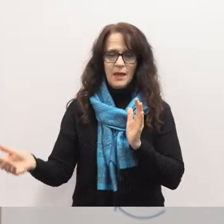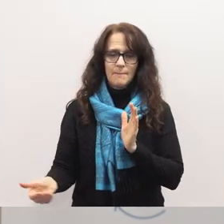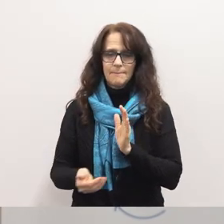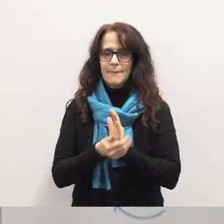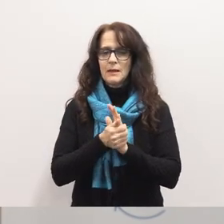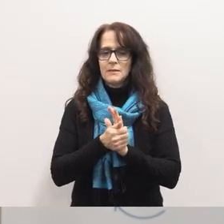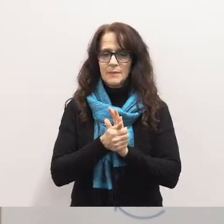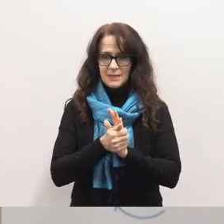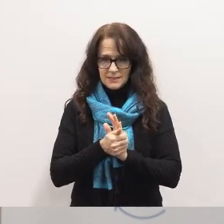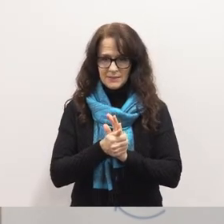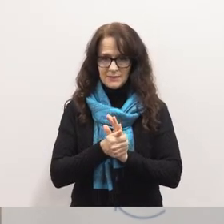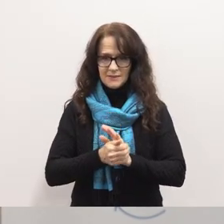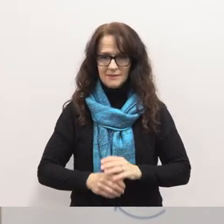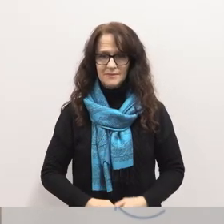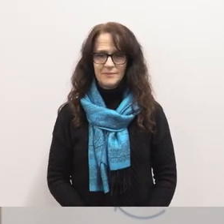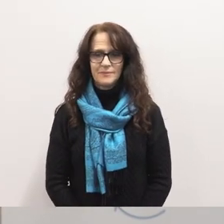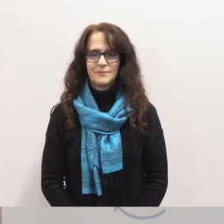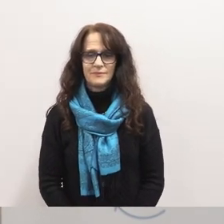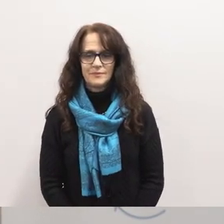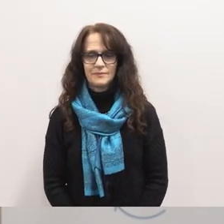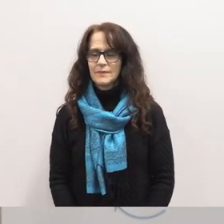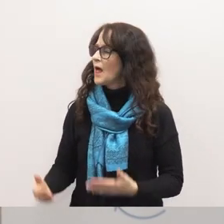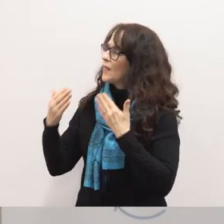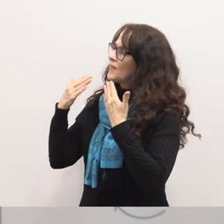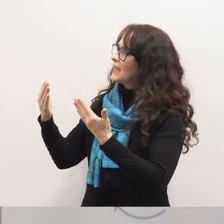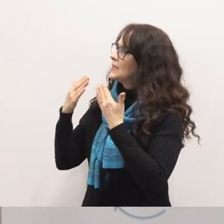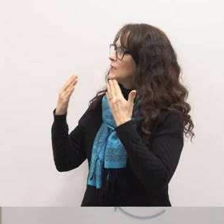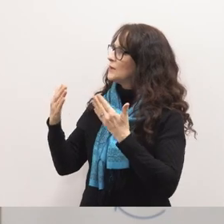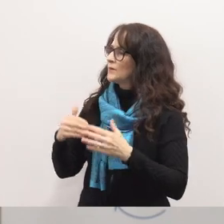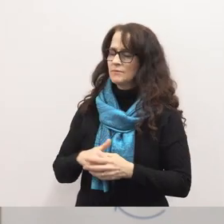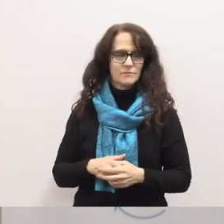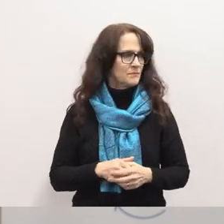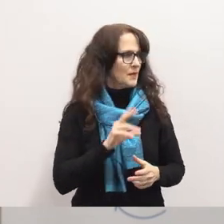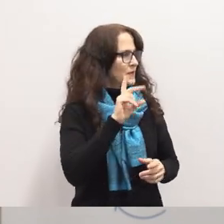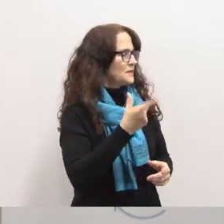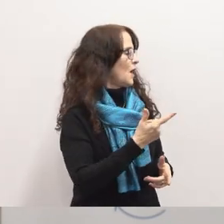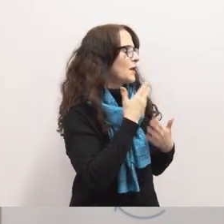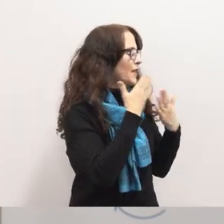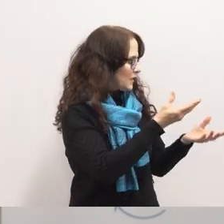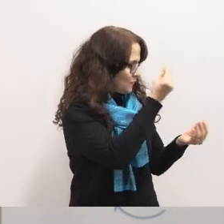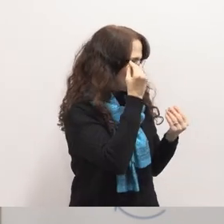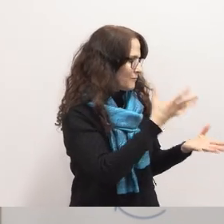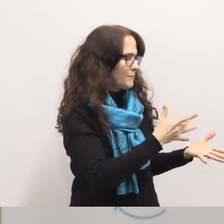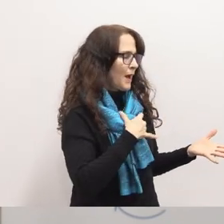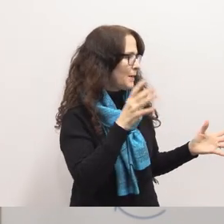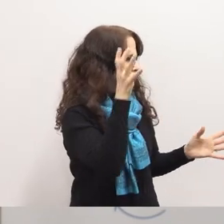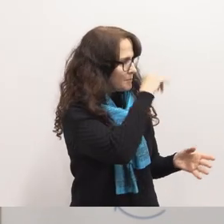Thank you. Thanks okay. For the cue, Doug. I just missed it.